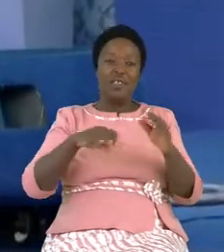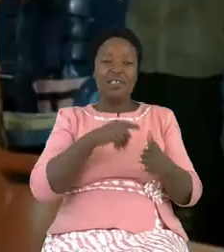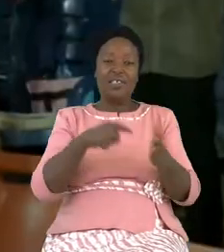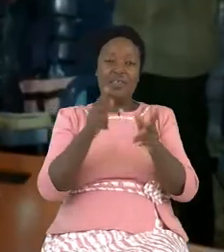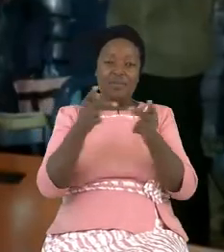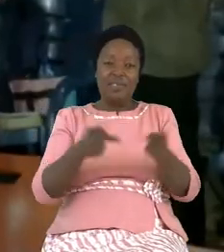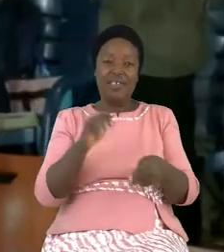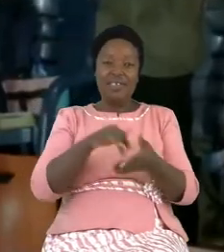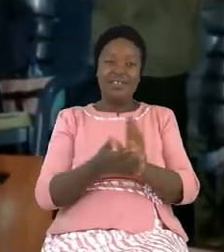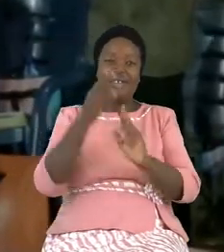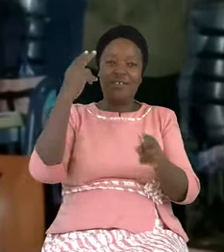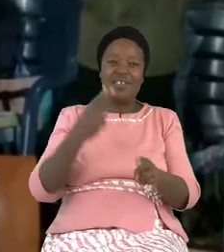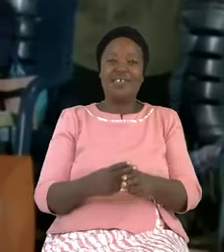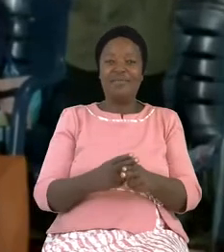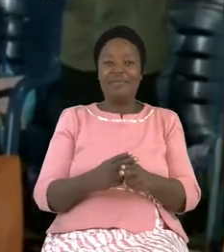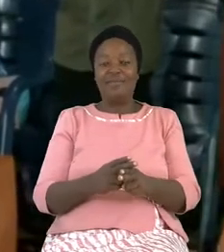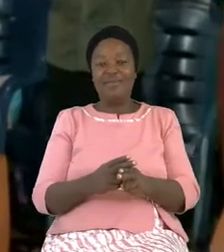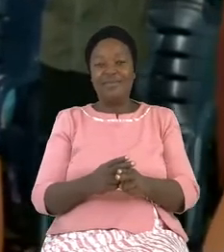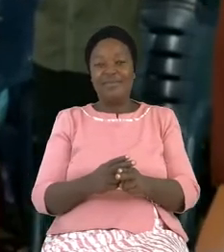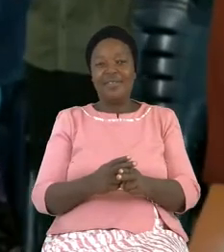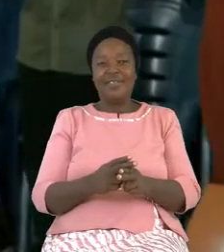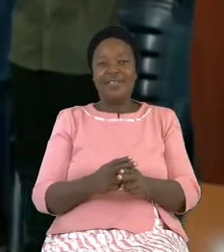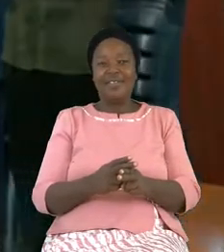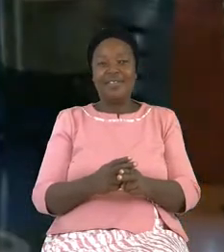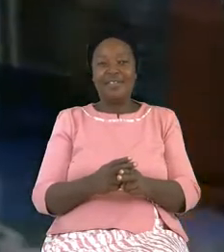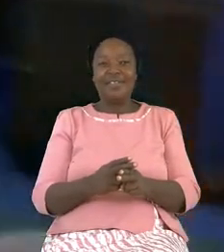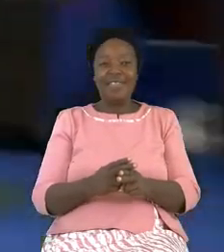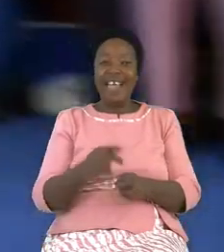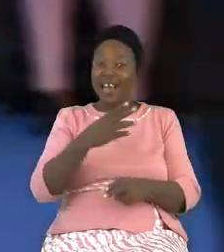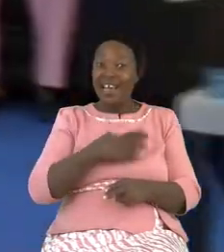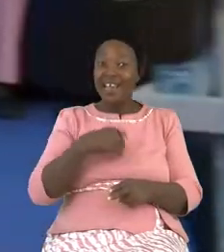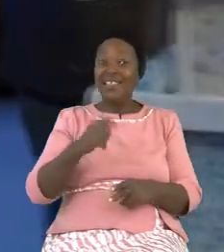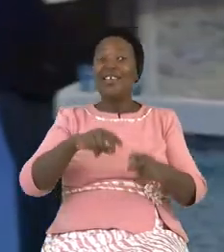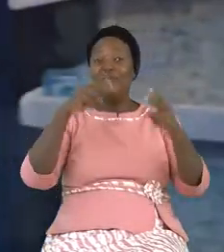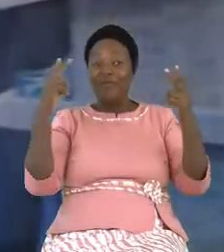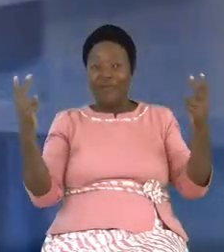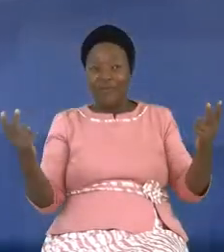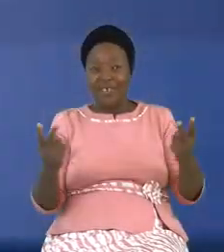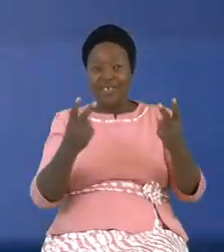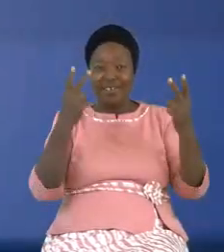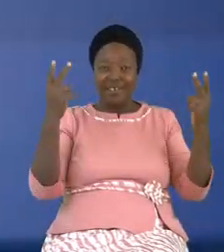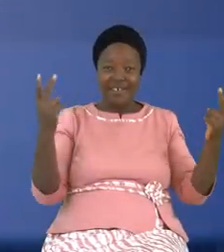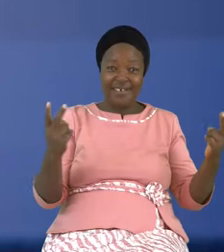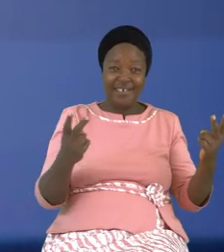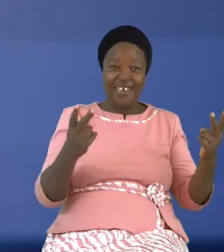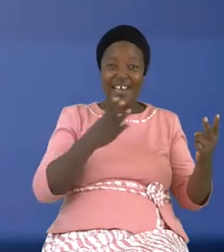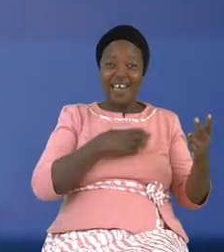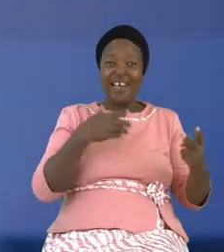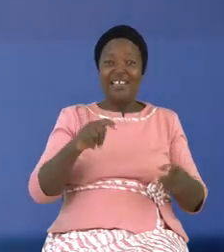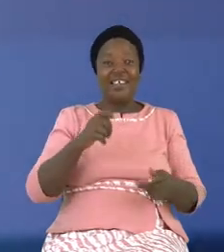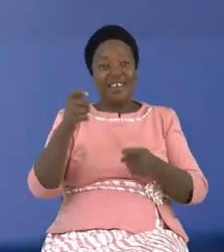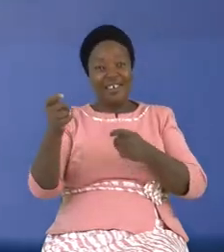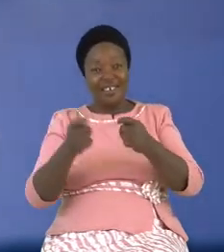name. And the victory and the triumph and the dominion on